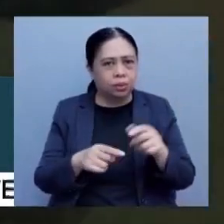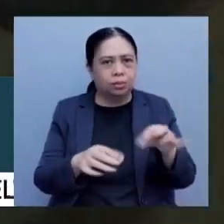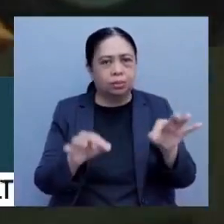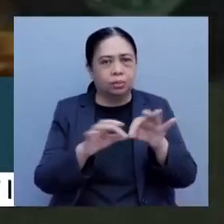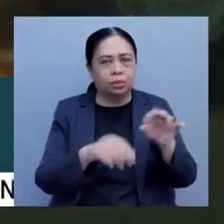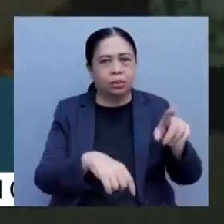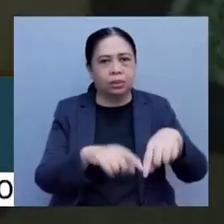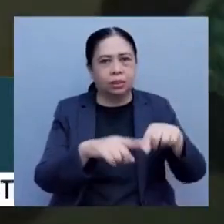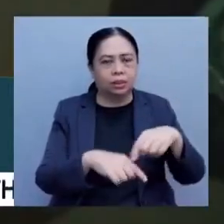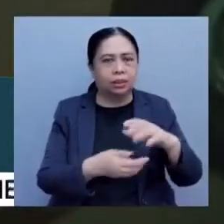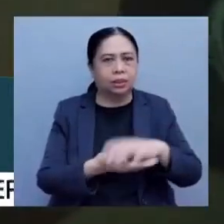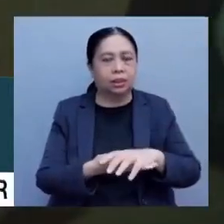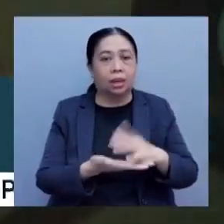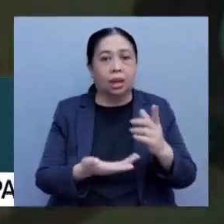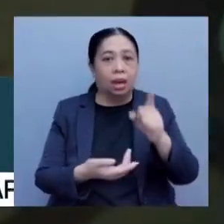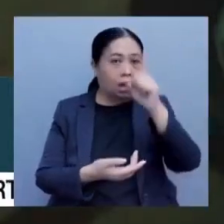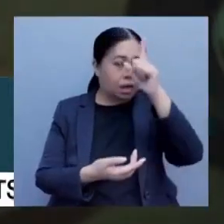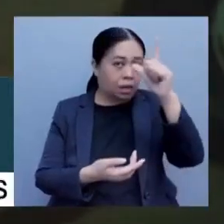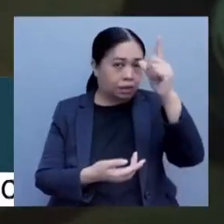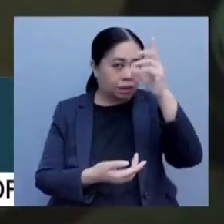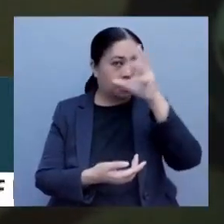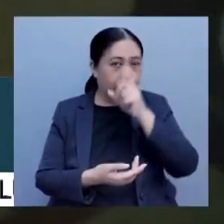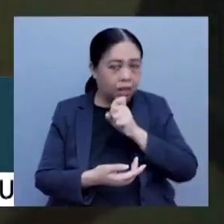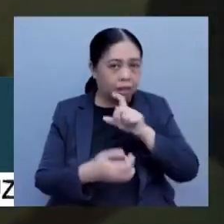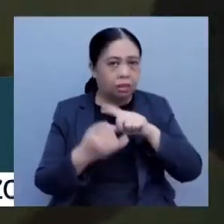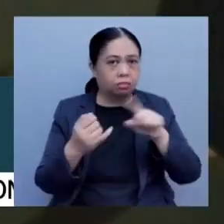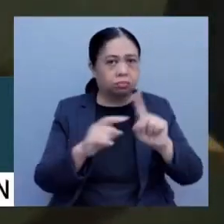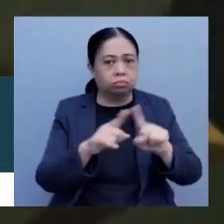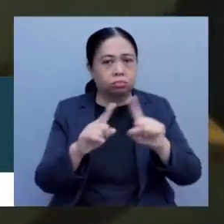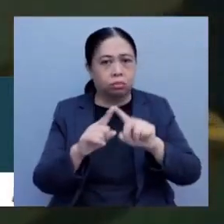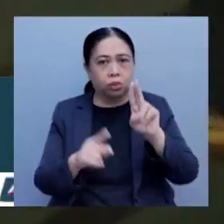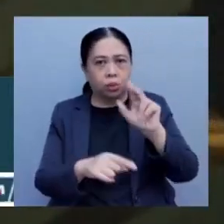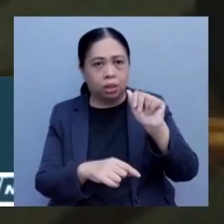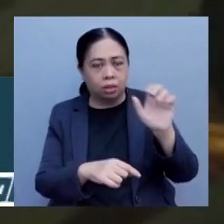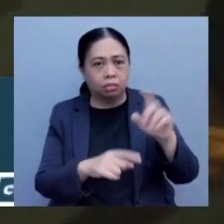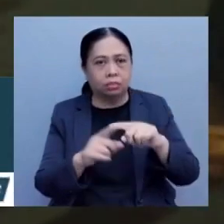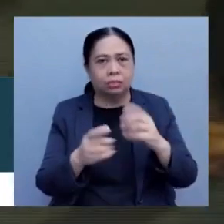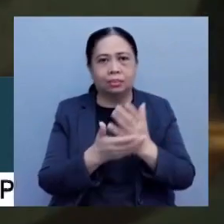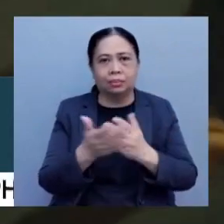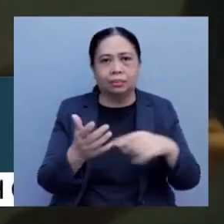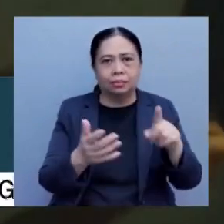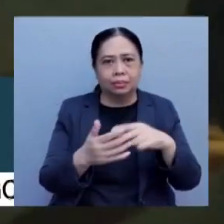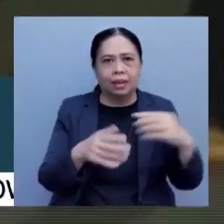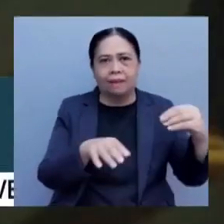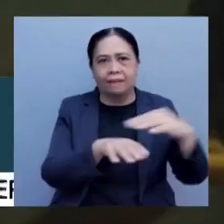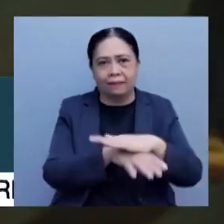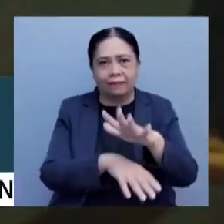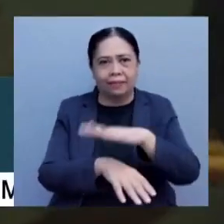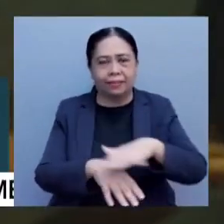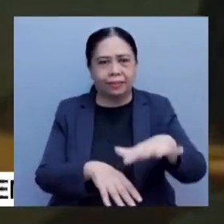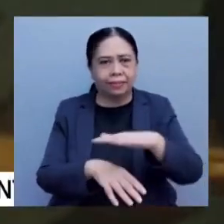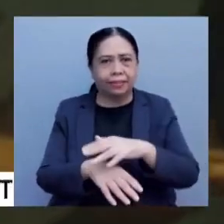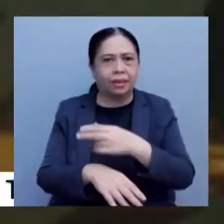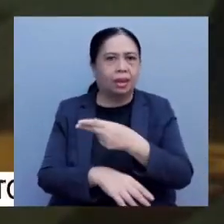Qatar and Saudi Arabia, plus Egypt and the United Arab Emirates, some of which have influence on